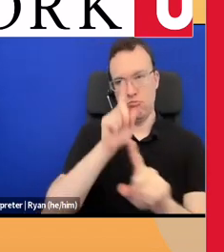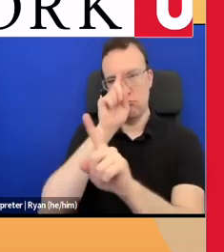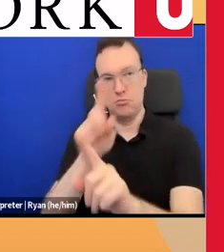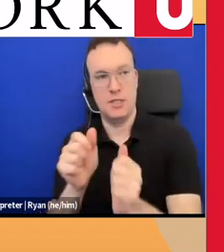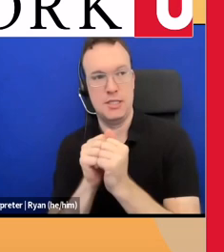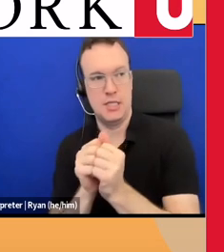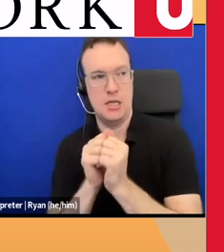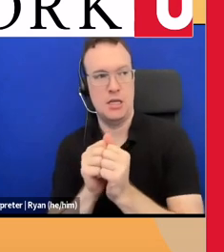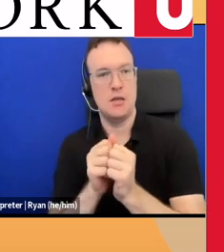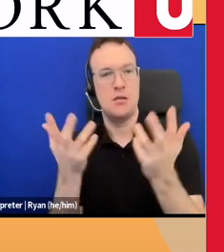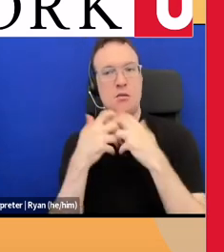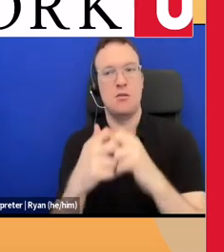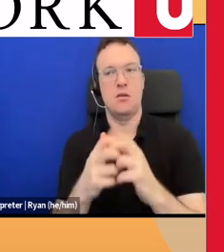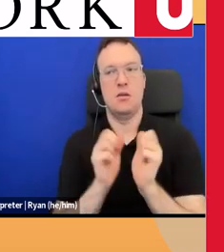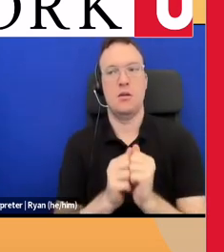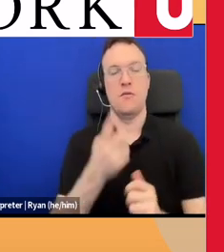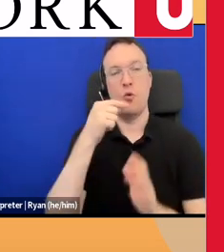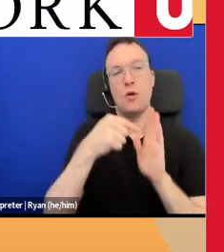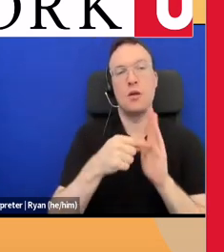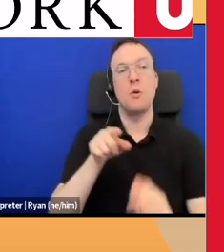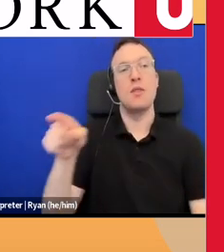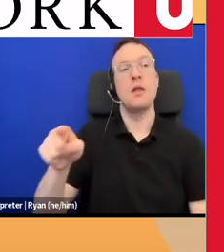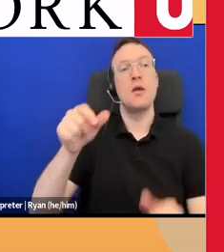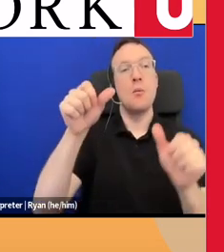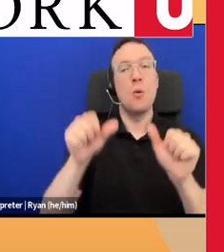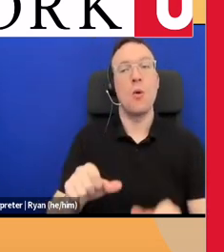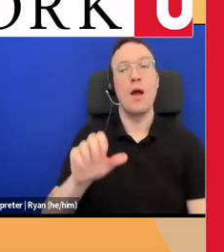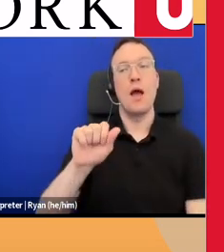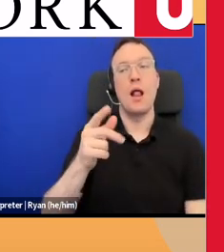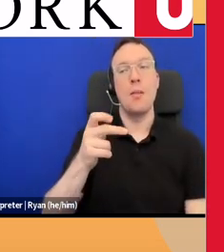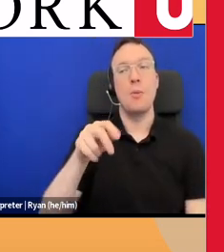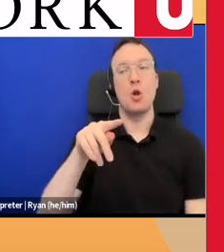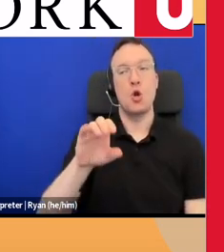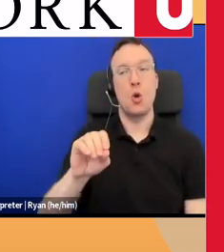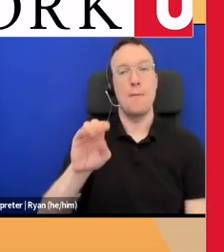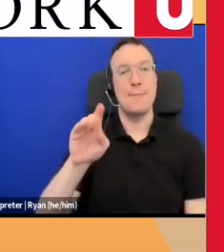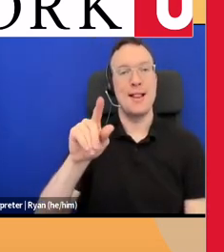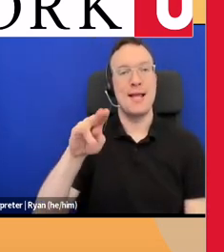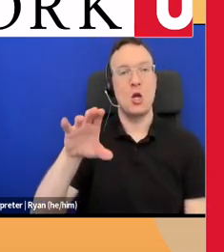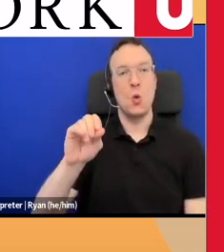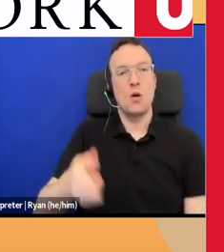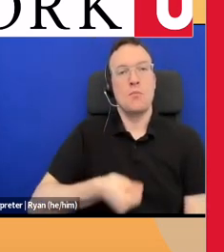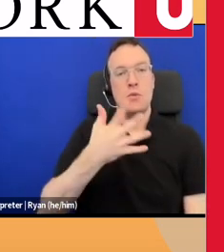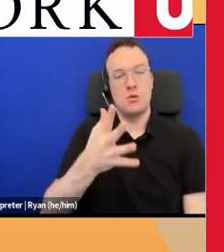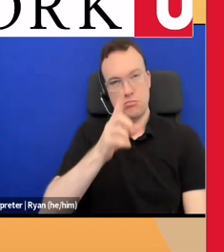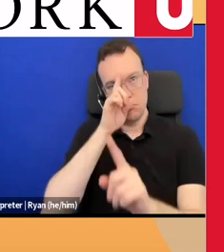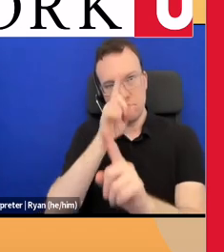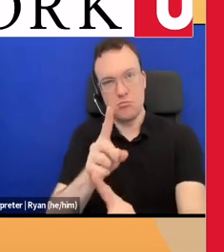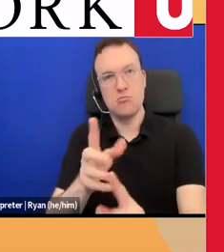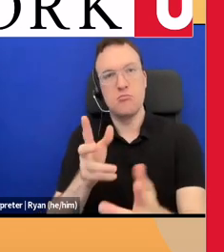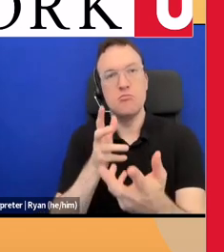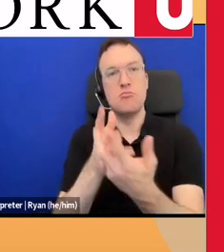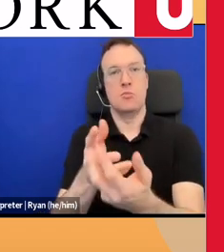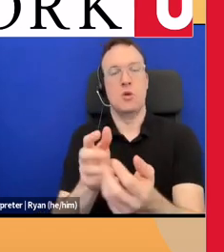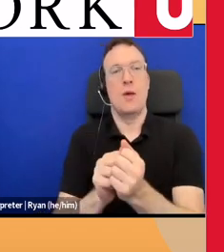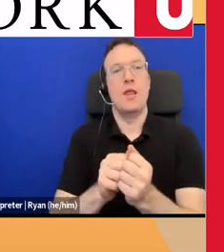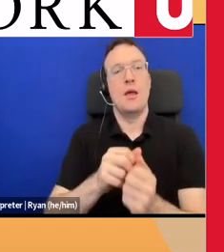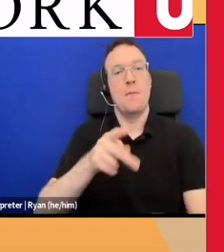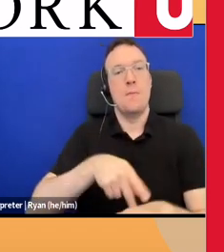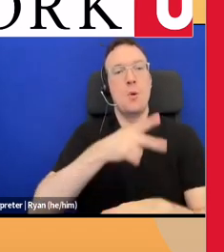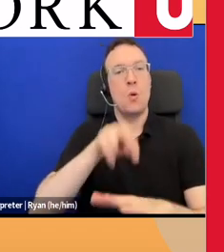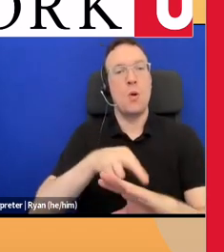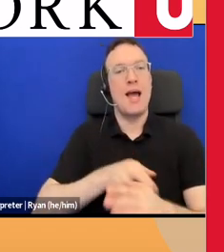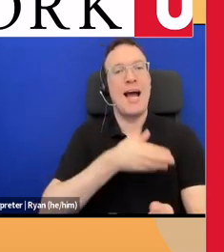For instance, in this poster by Alberto Blanco, the Cuban graphic artist expresses solidarity with the Puerto Rican struggle against